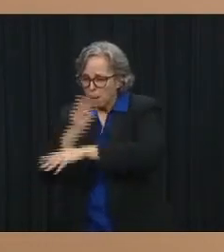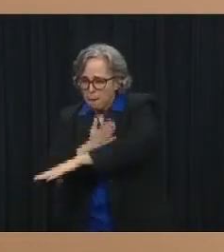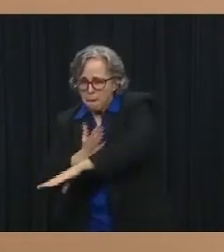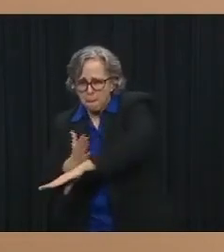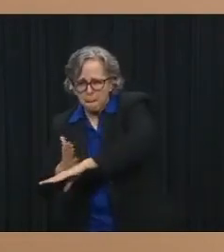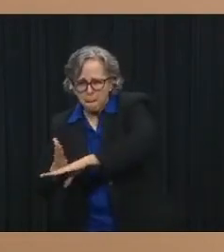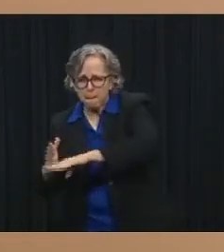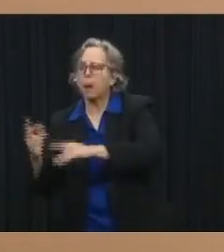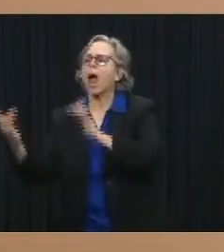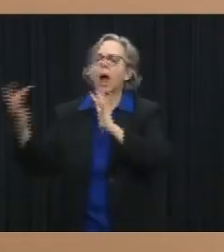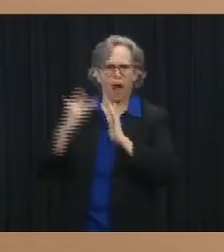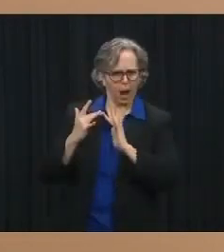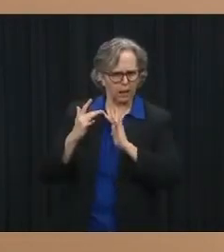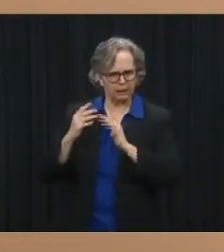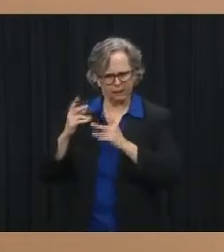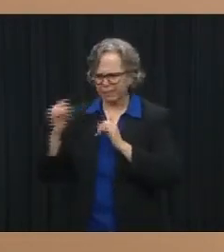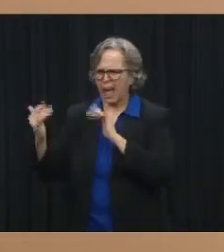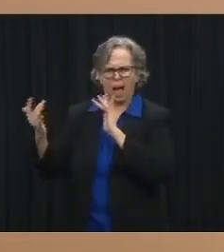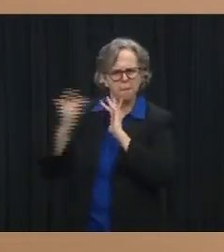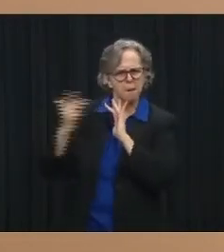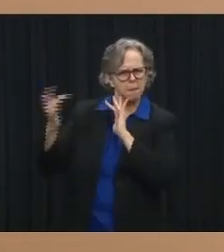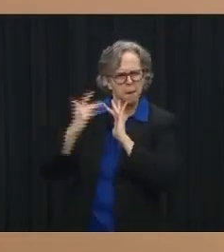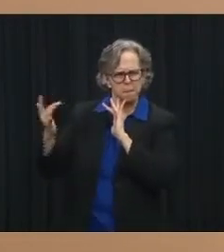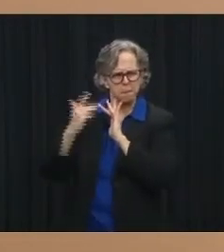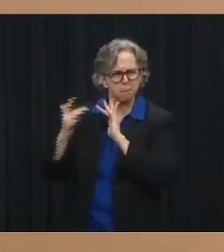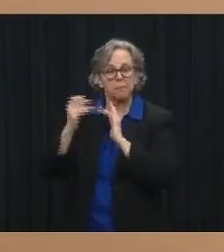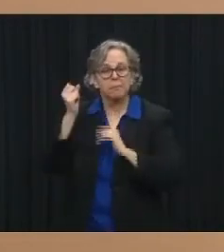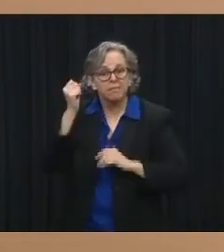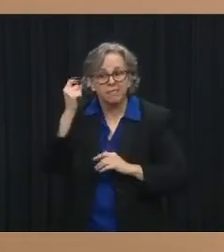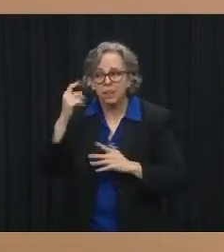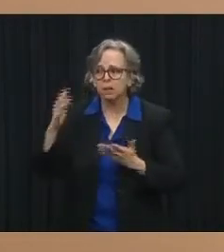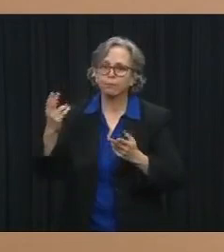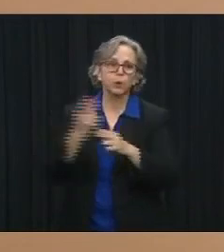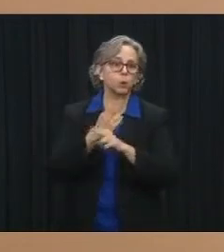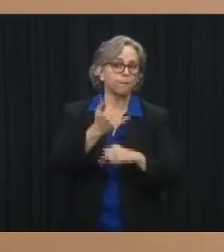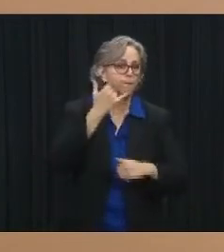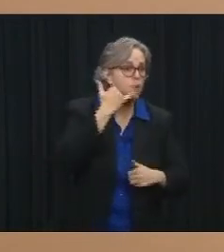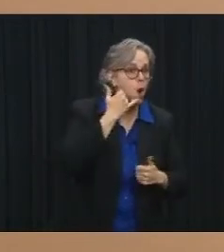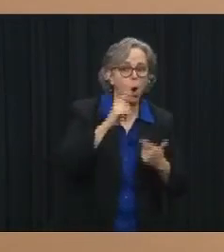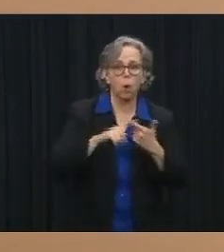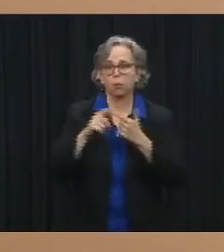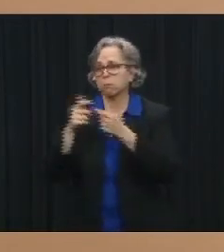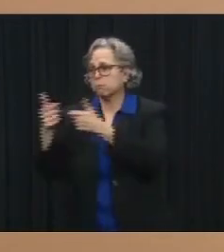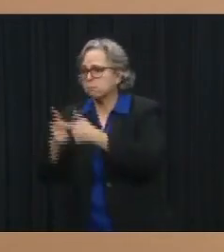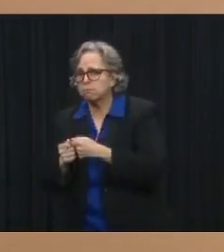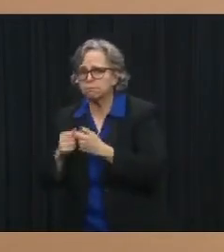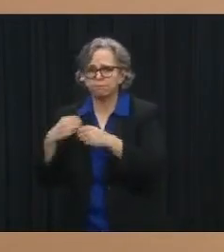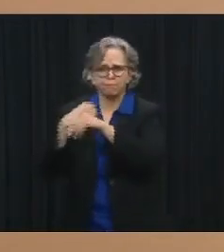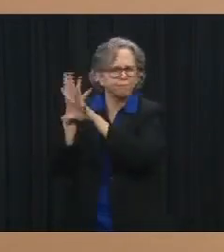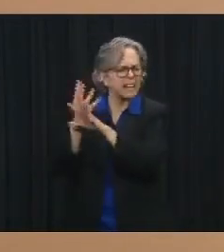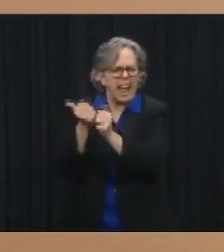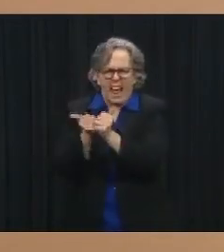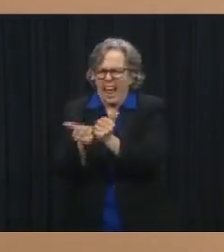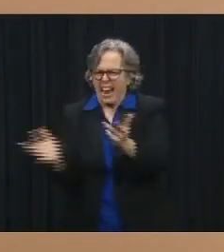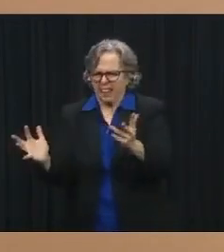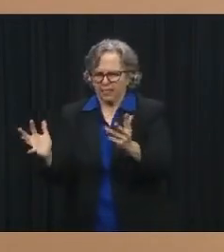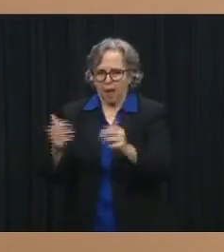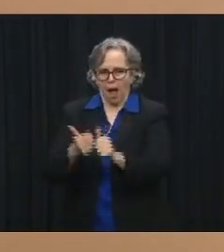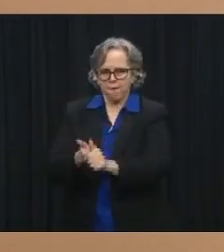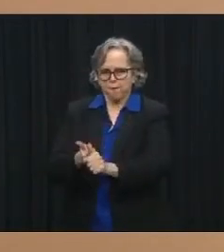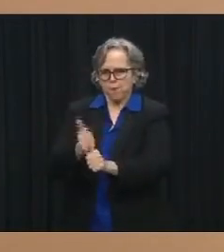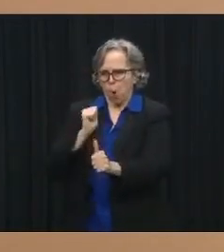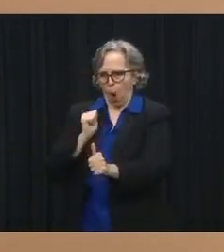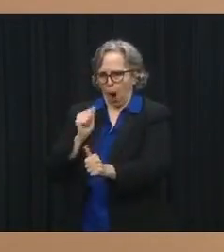close contact by phone or through telemedicine tools. Everything we can do without having face-to-face is important, because we